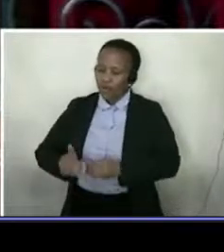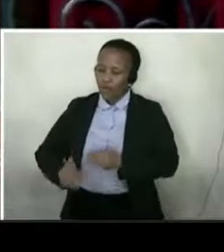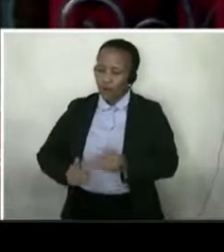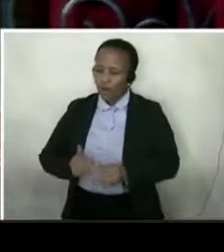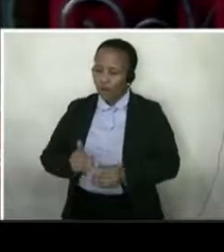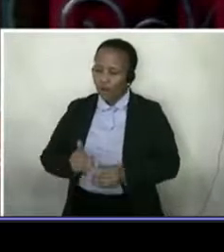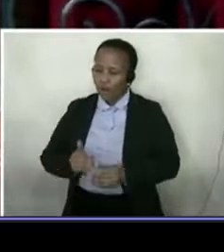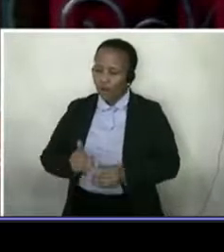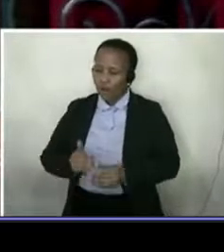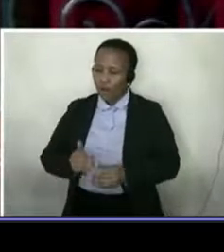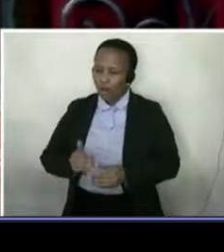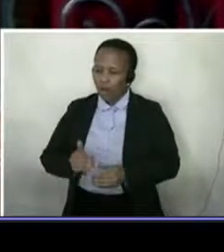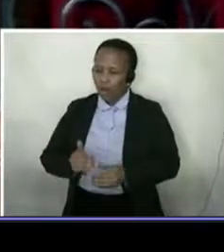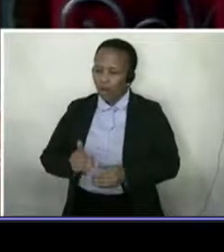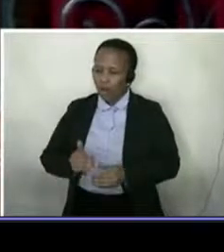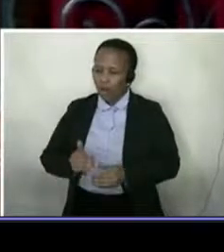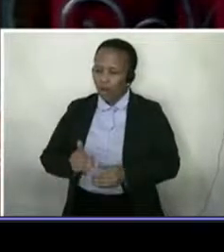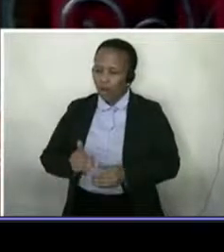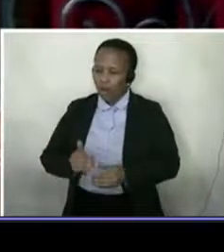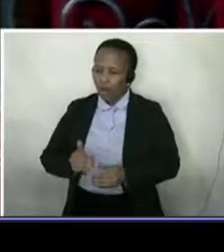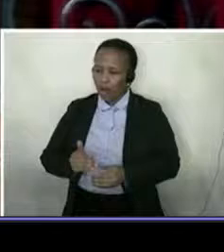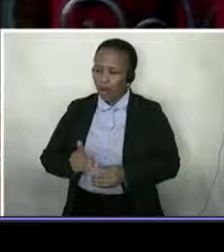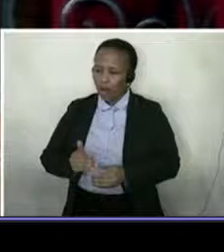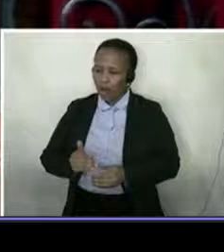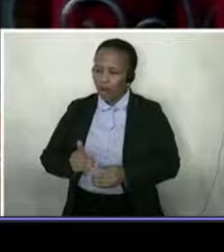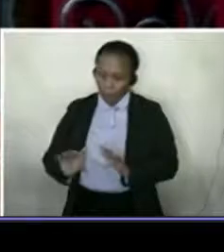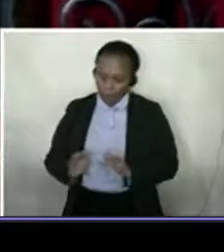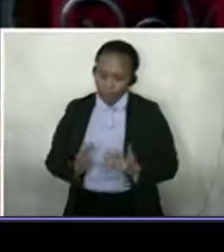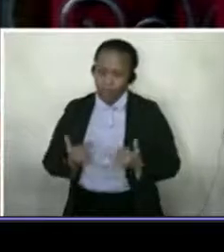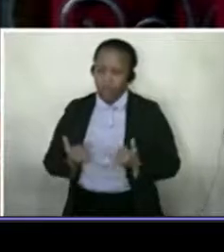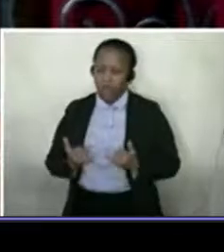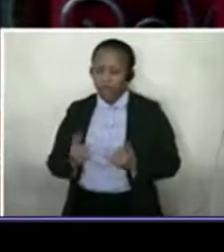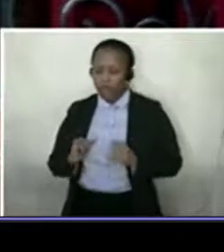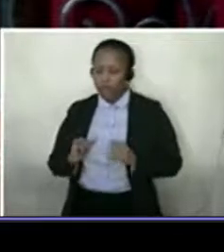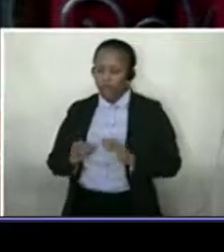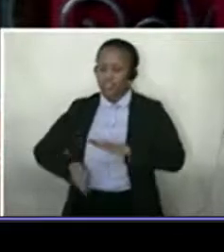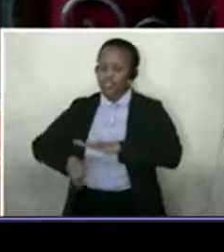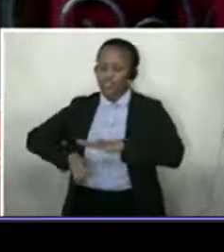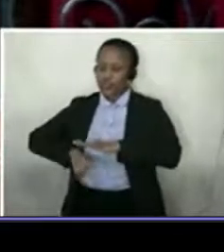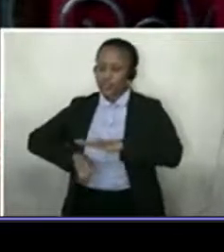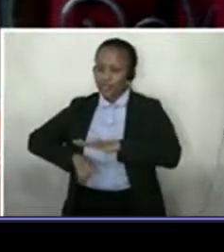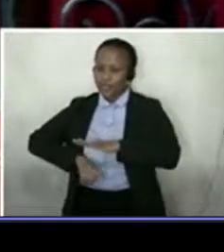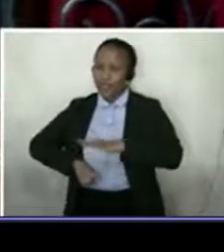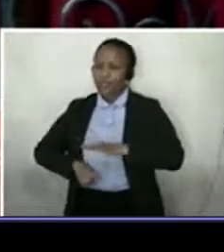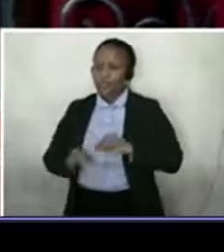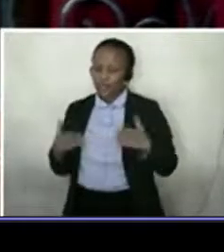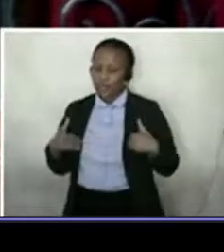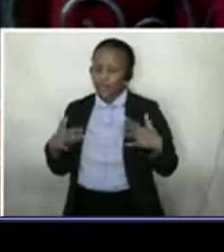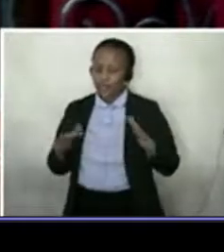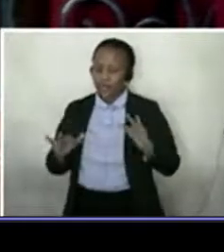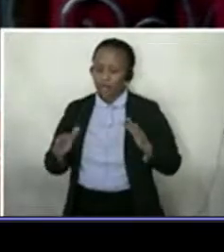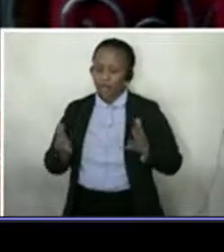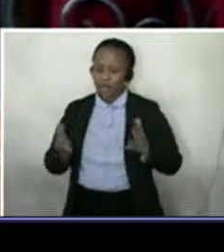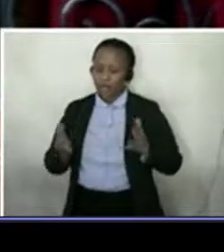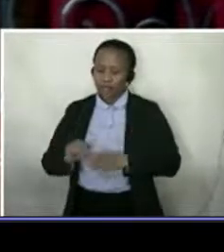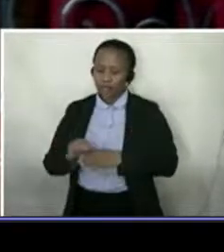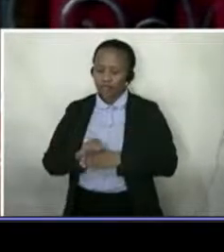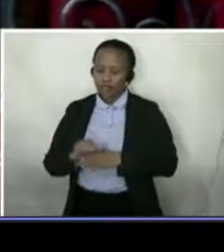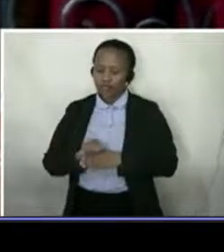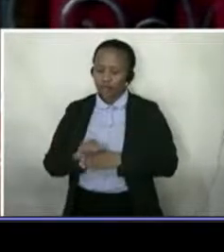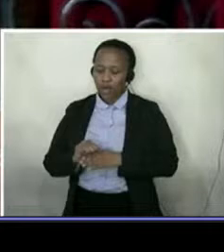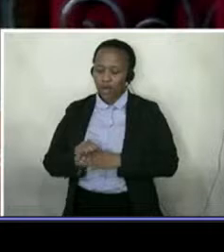expenditure. We are also pleased in learning that the districts have begun receiving training on the use of such